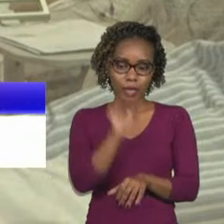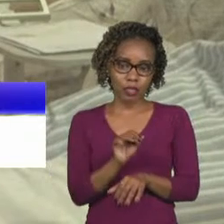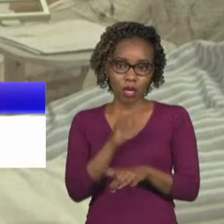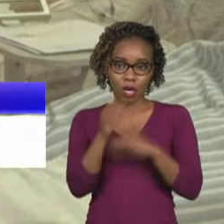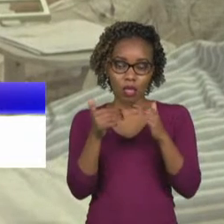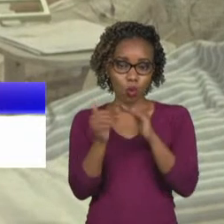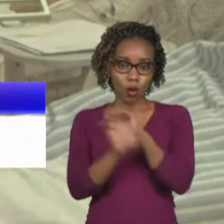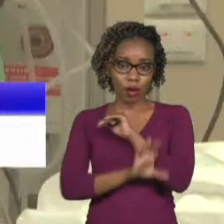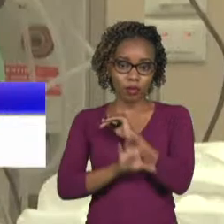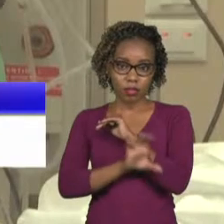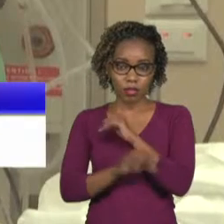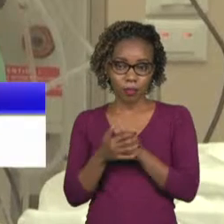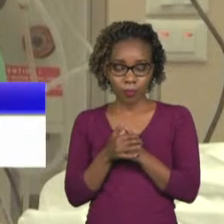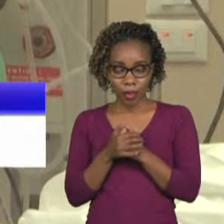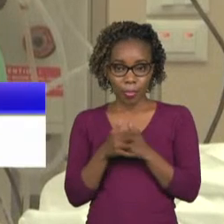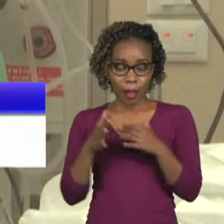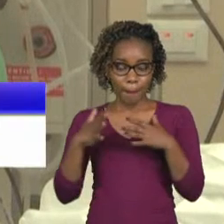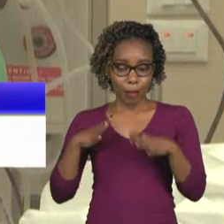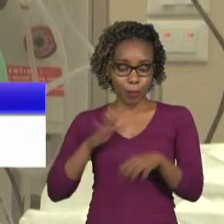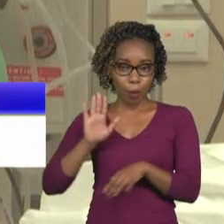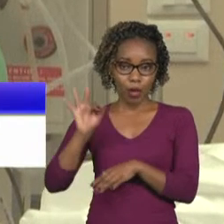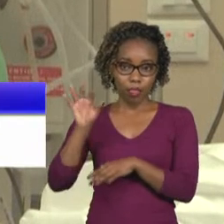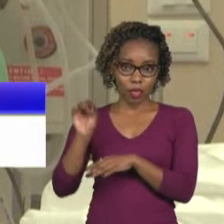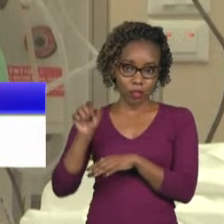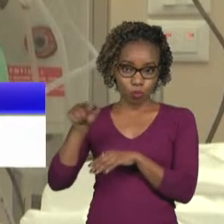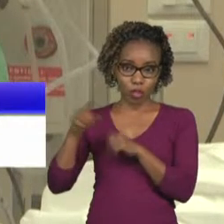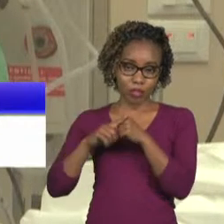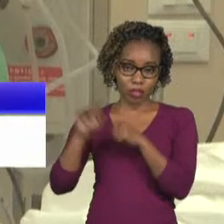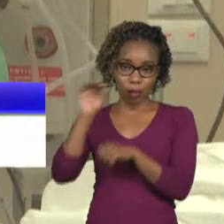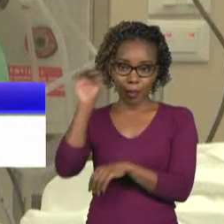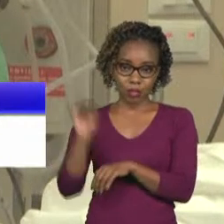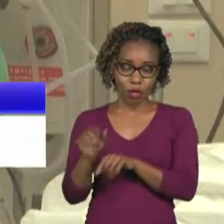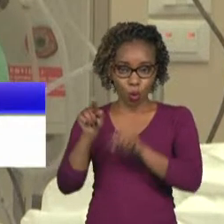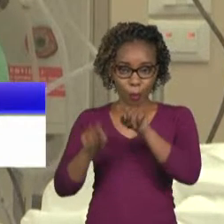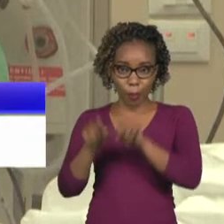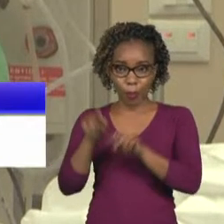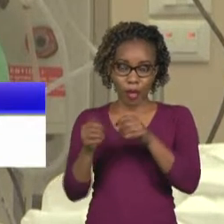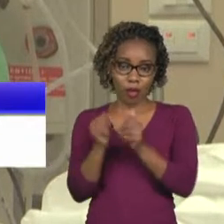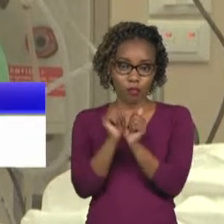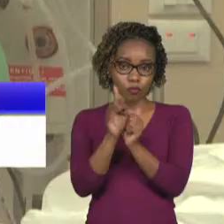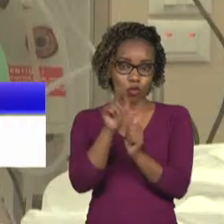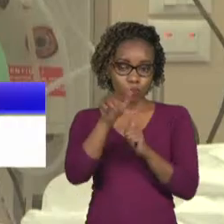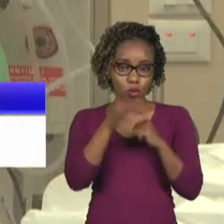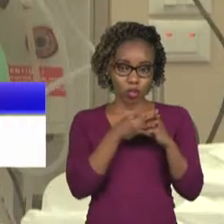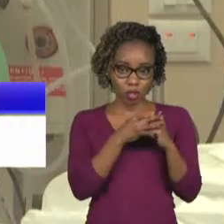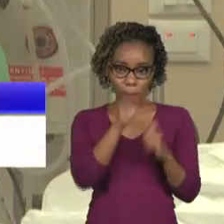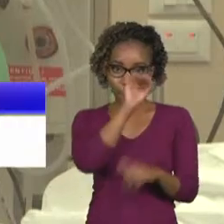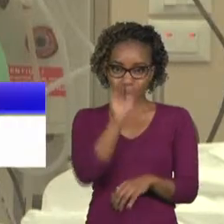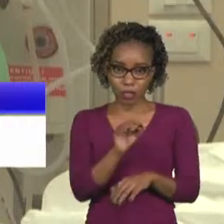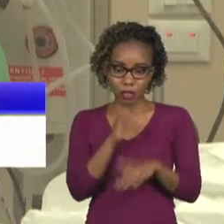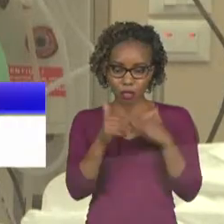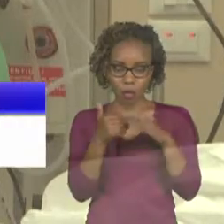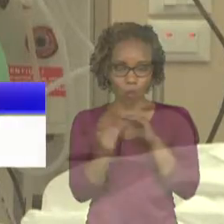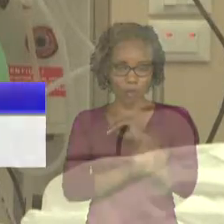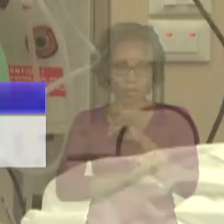nationally. Among young people, it's 30.6% compared with 14.8%